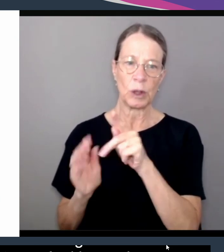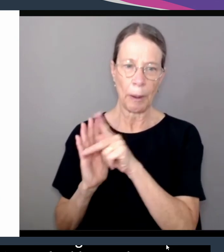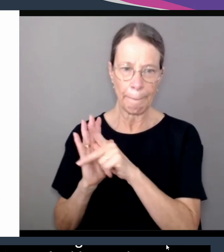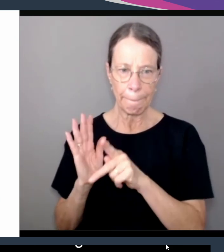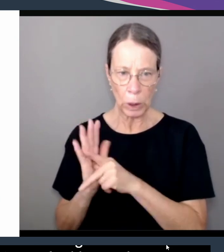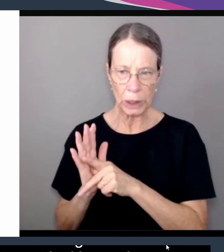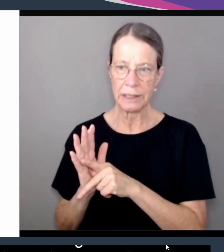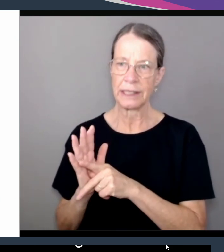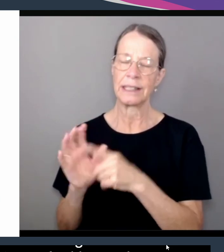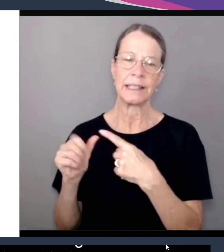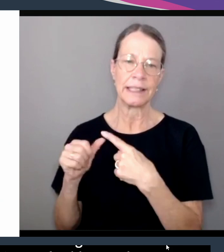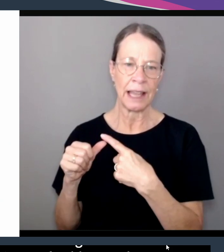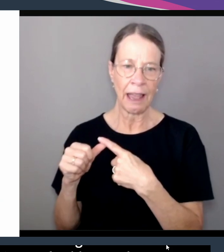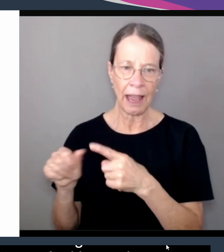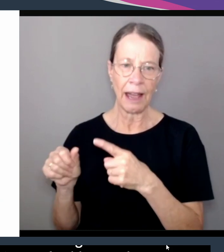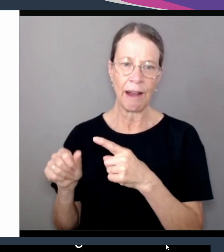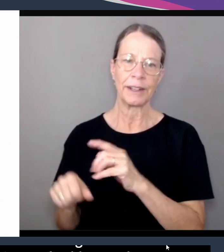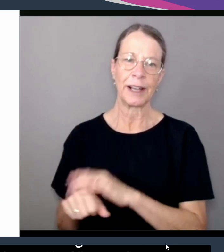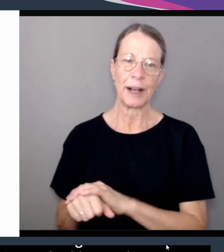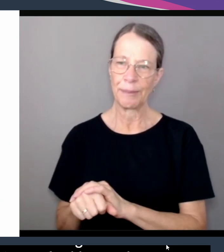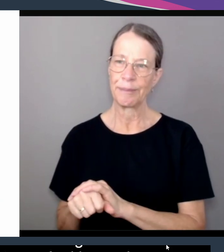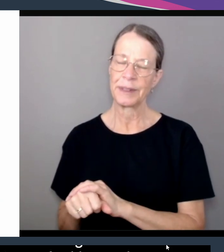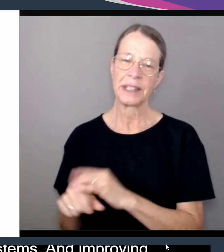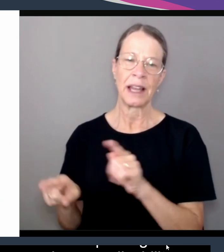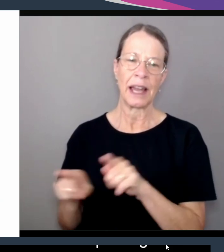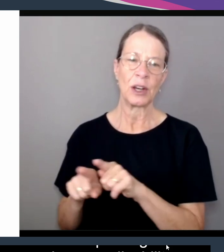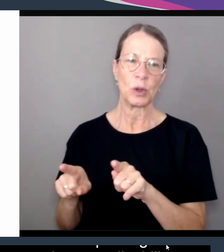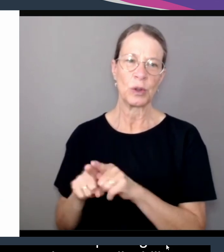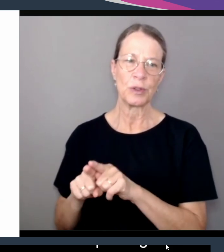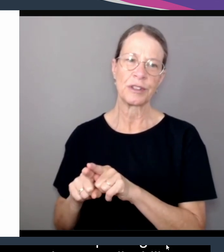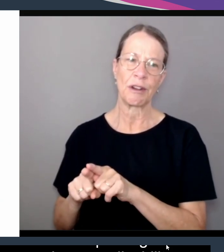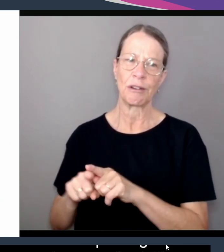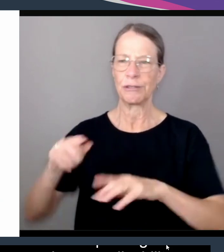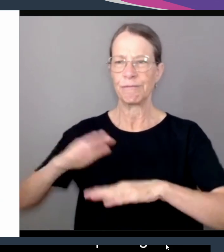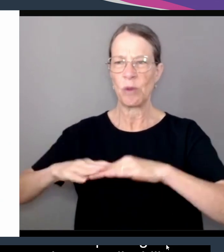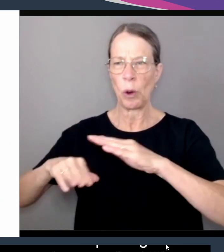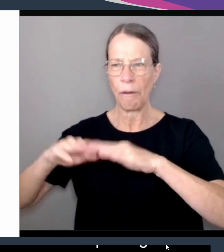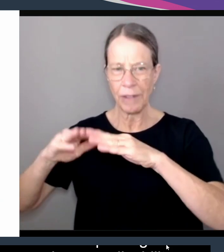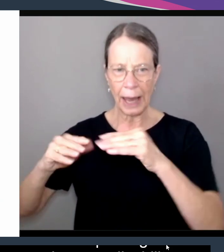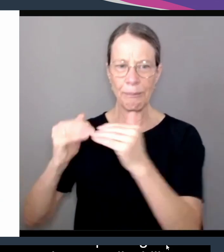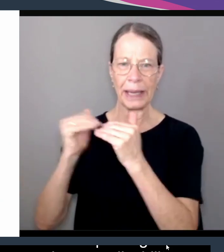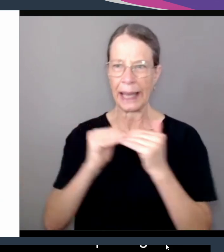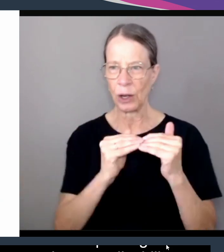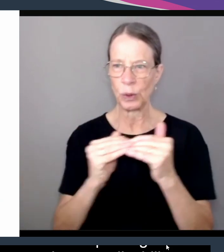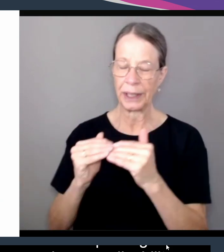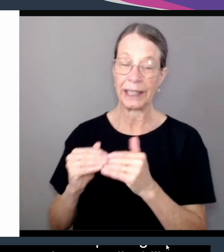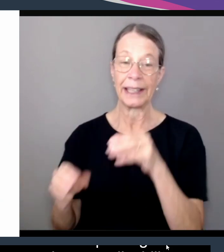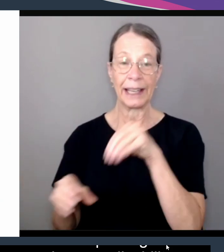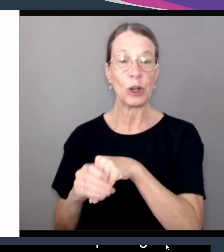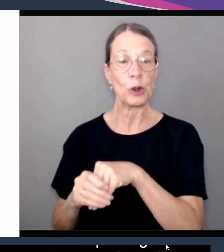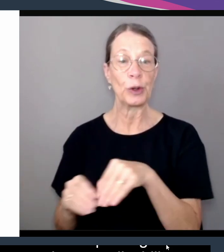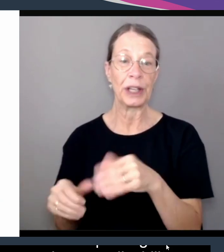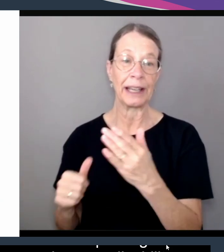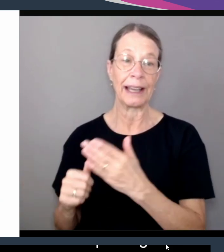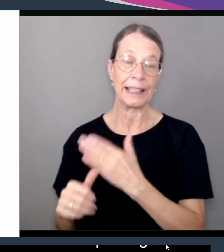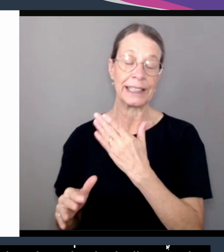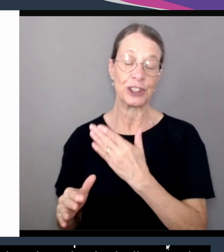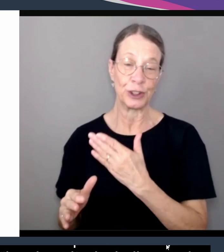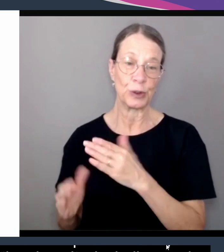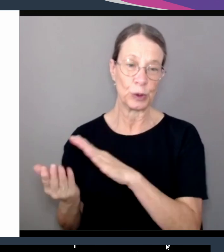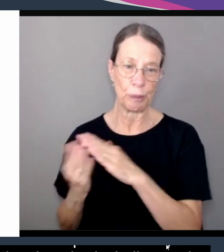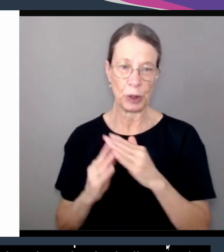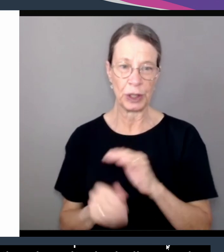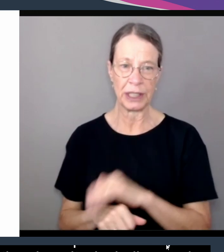equity, including work with First Nations communities. She's committed to ensuring research is not only methodologically strong,